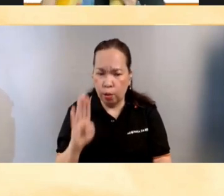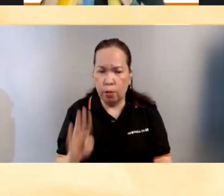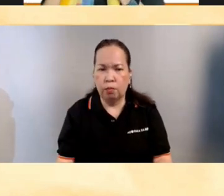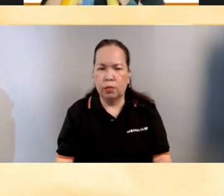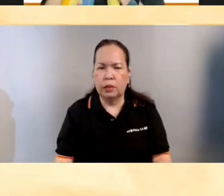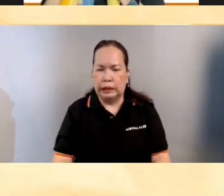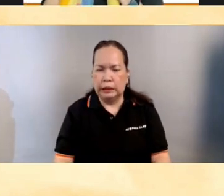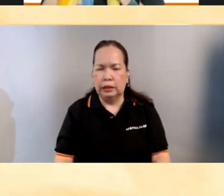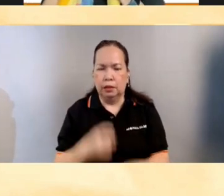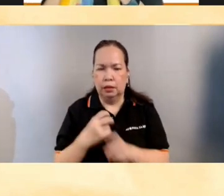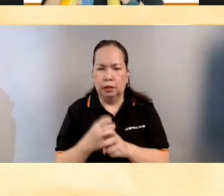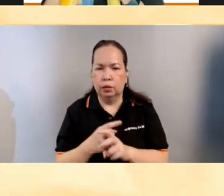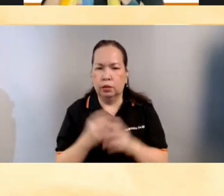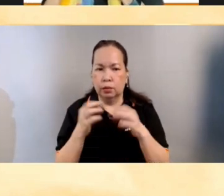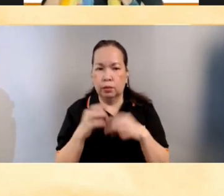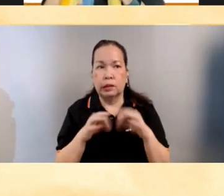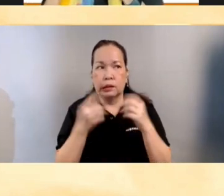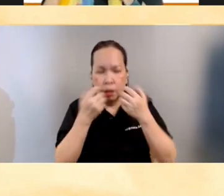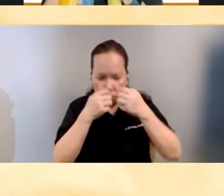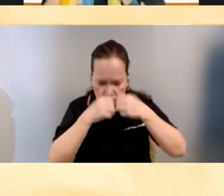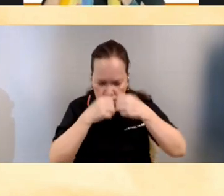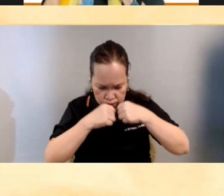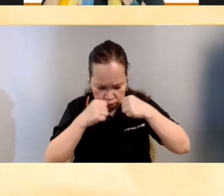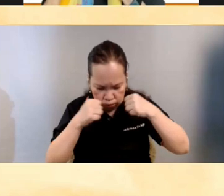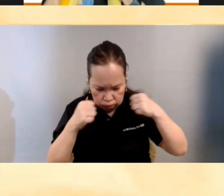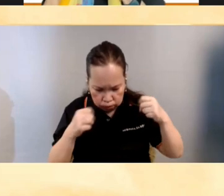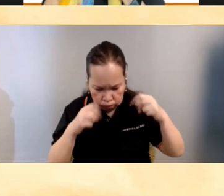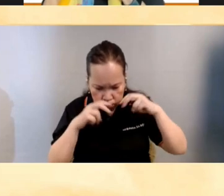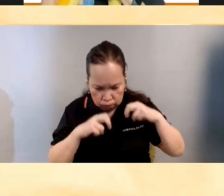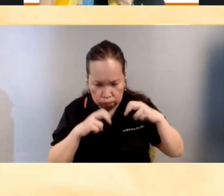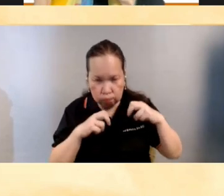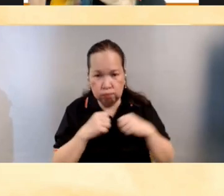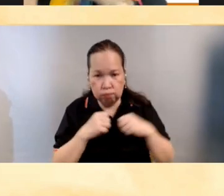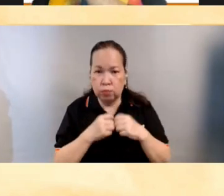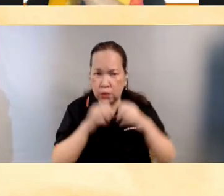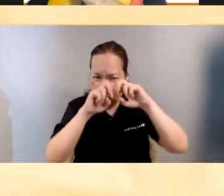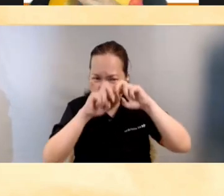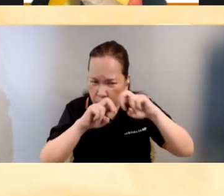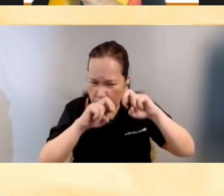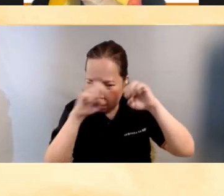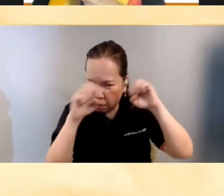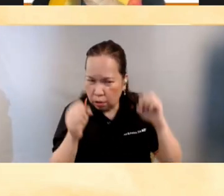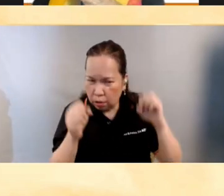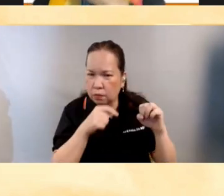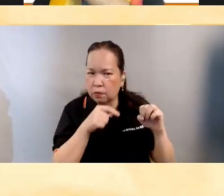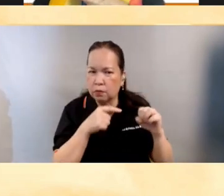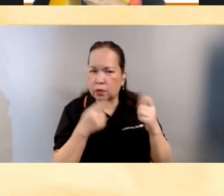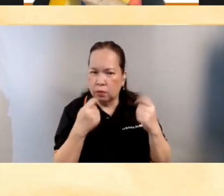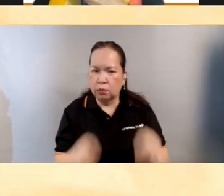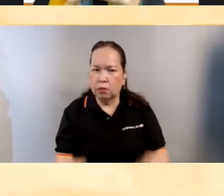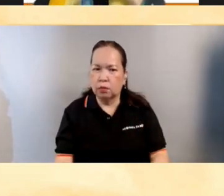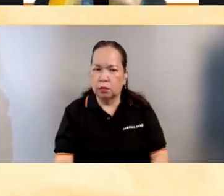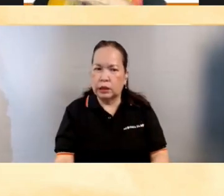very important for the person dealing with a traumatized survivor to first connect